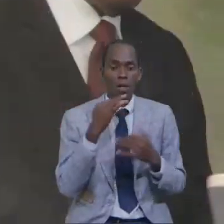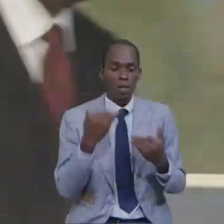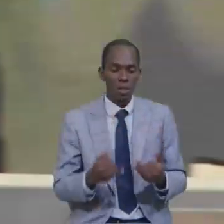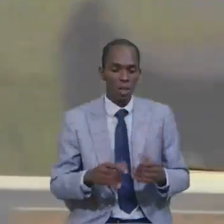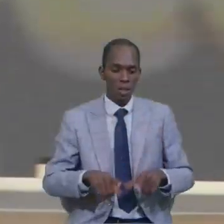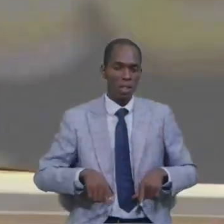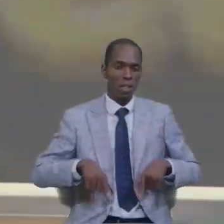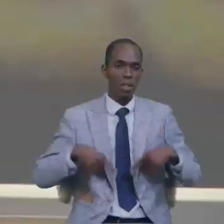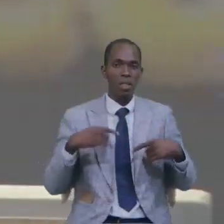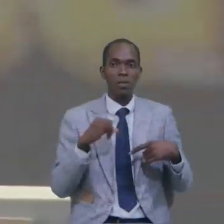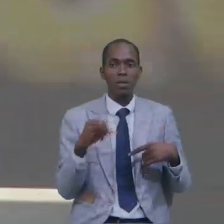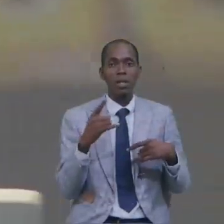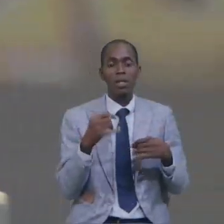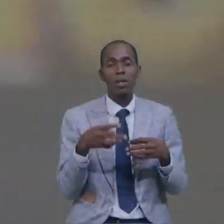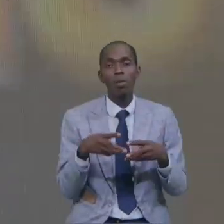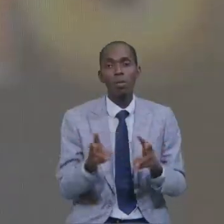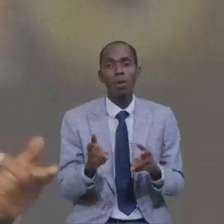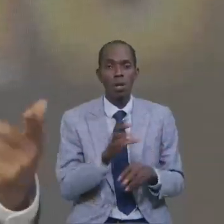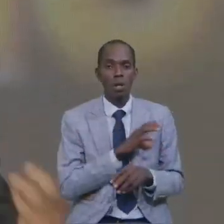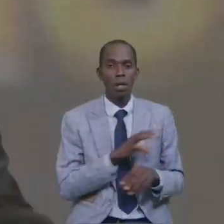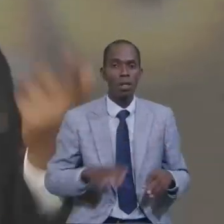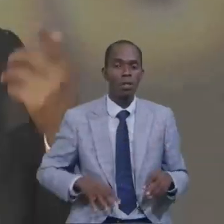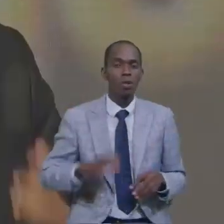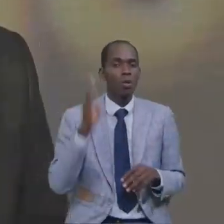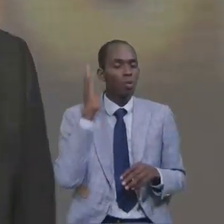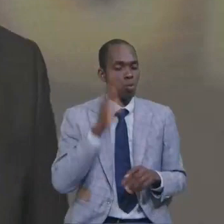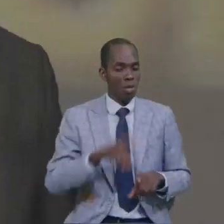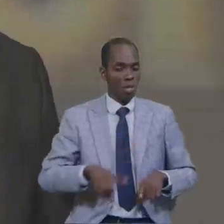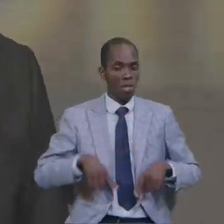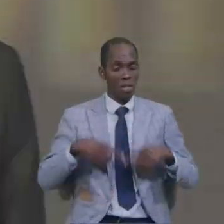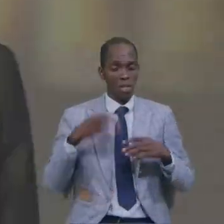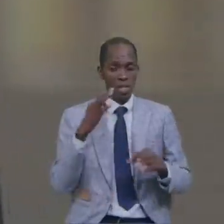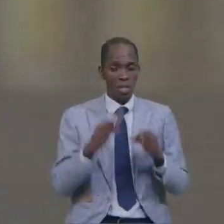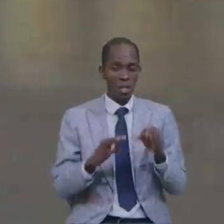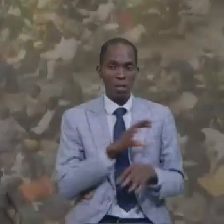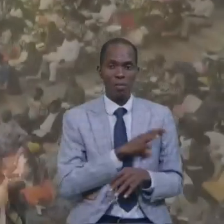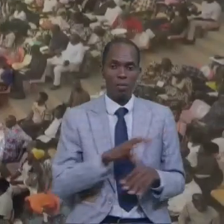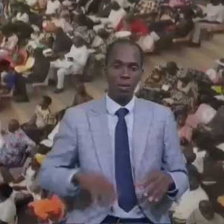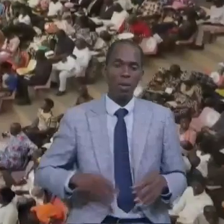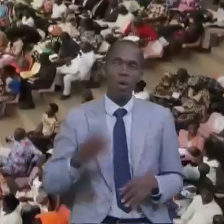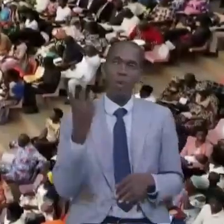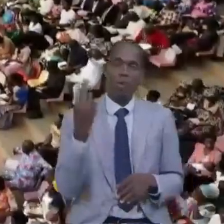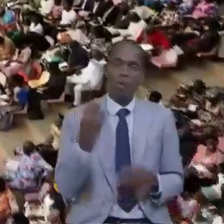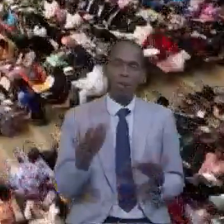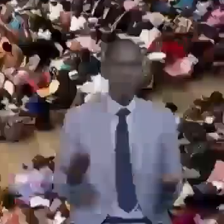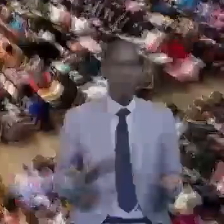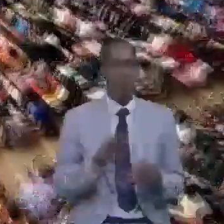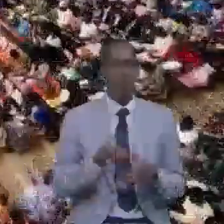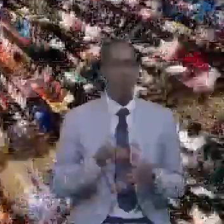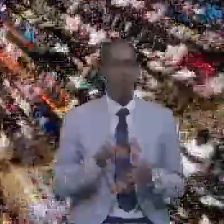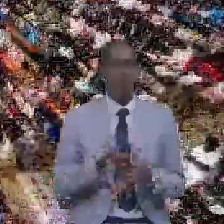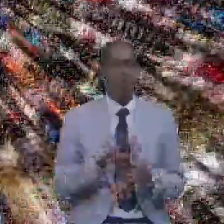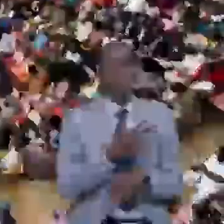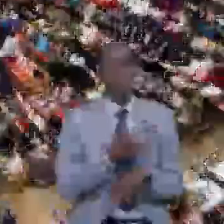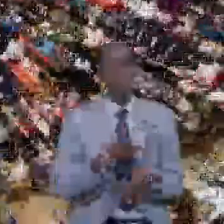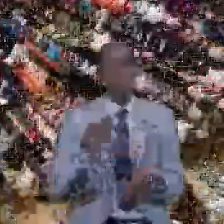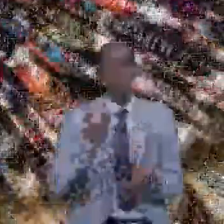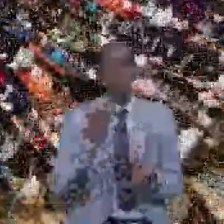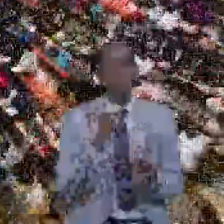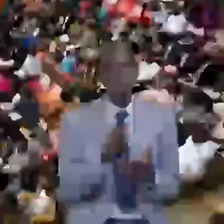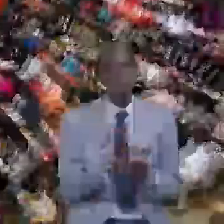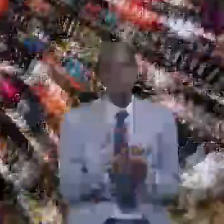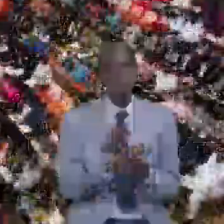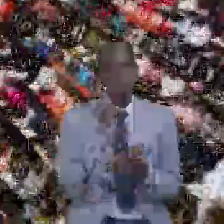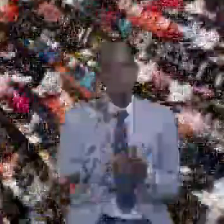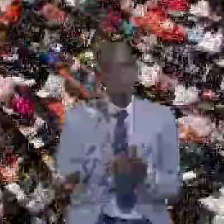it says, because you are risen with Christ, seek those things which are above,